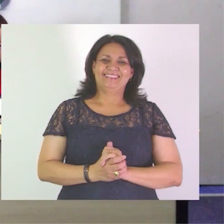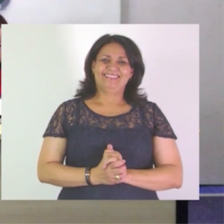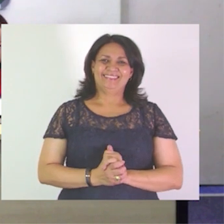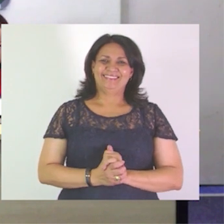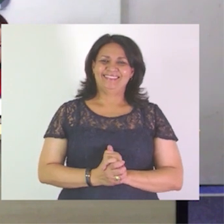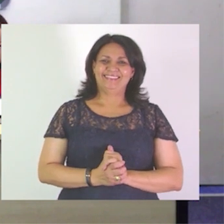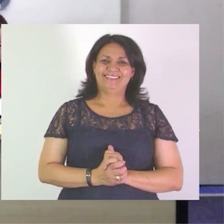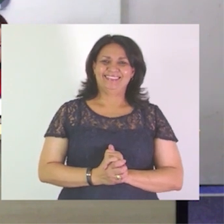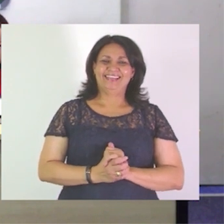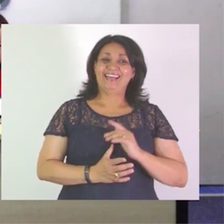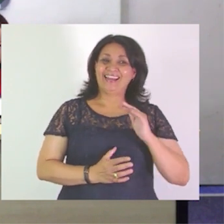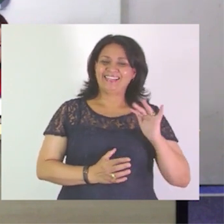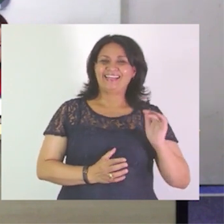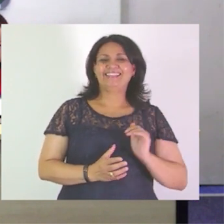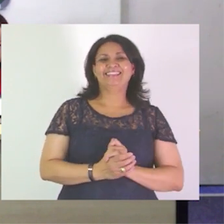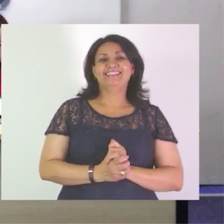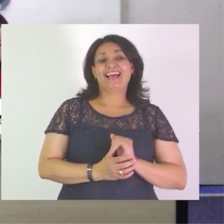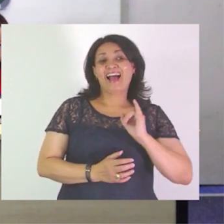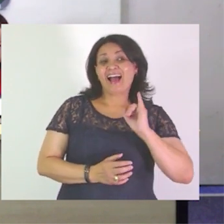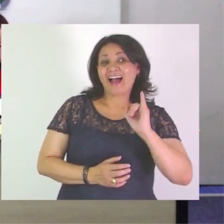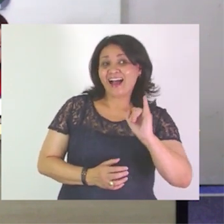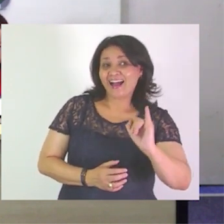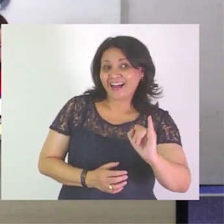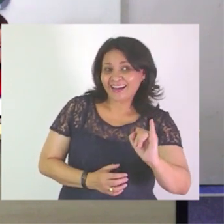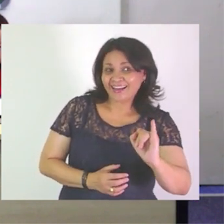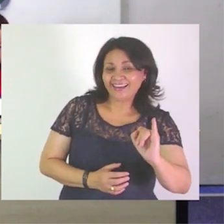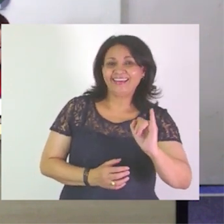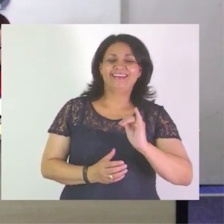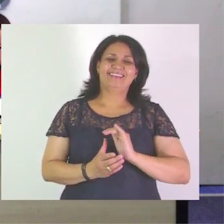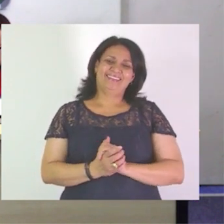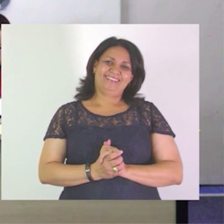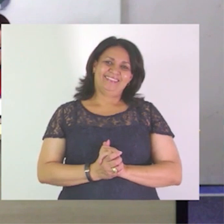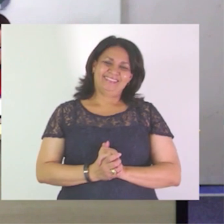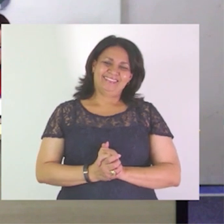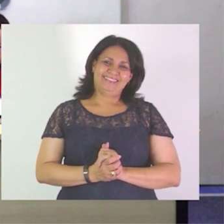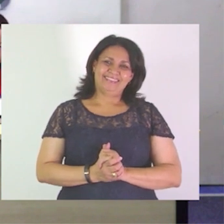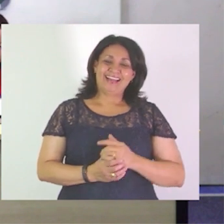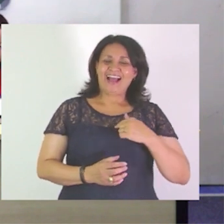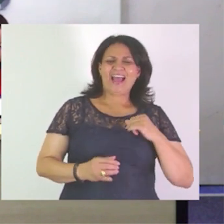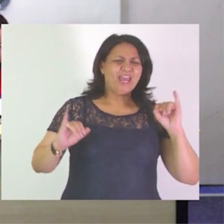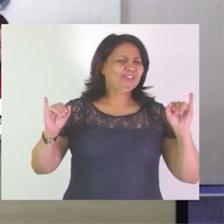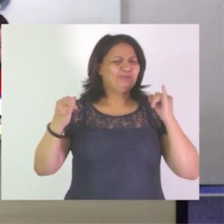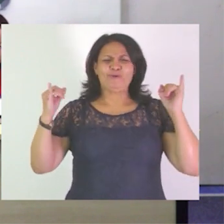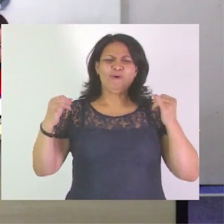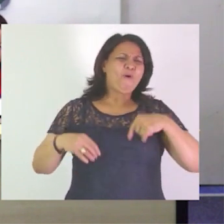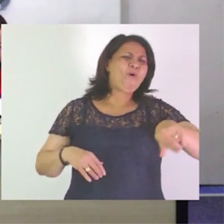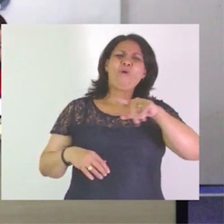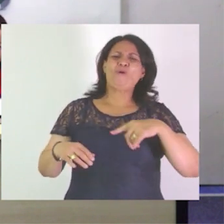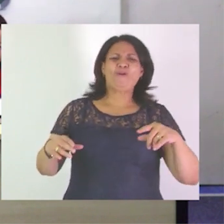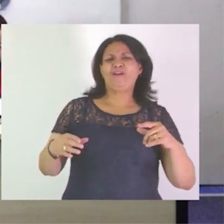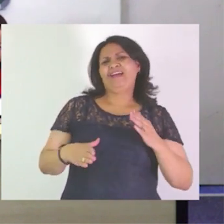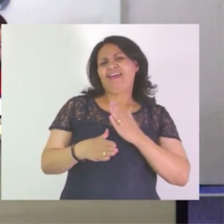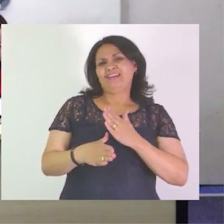Ink, in Letterland, and his sound is E. Well done. I enjoyed all the activities we did together.